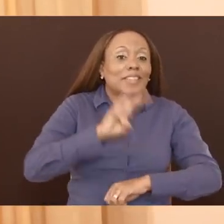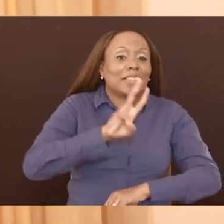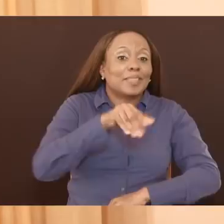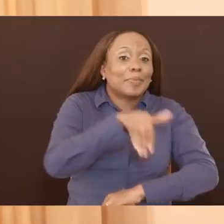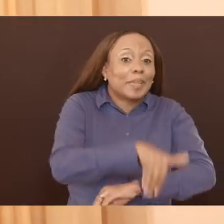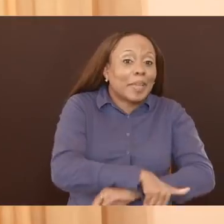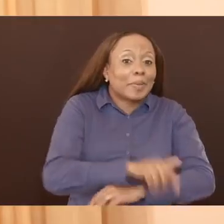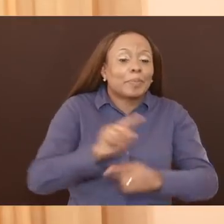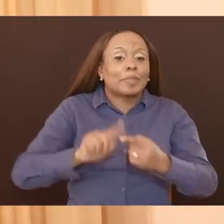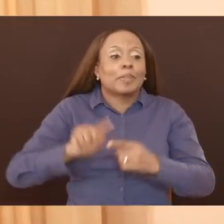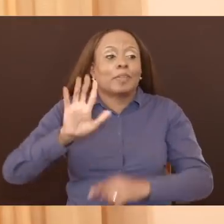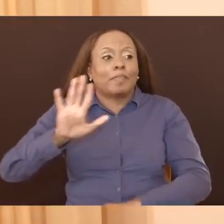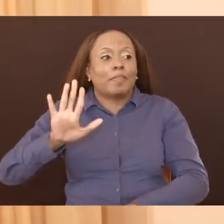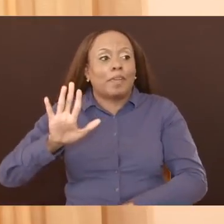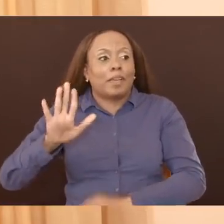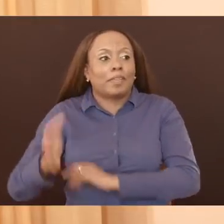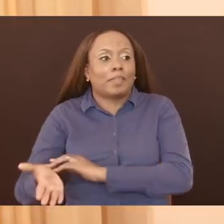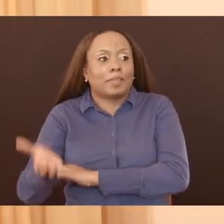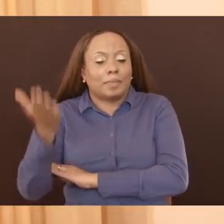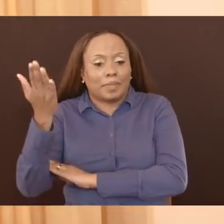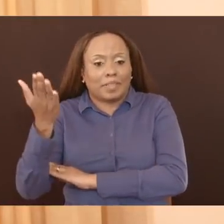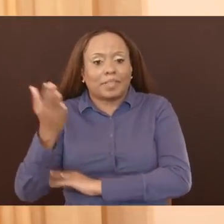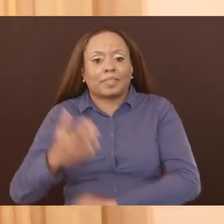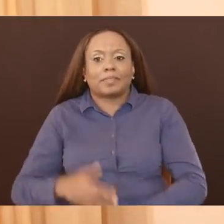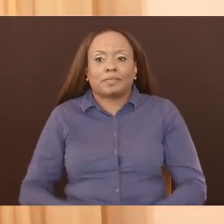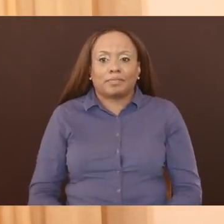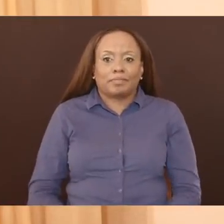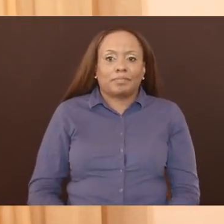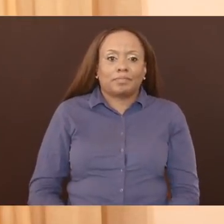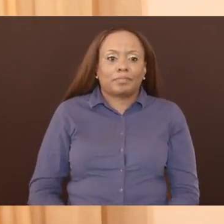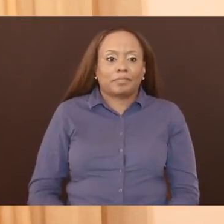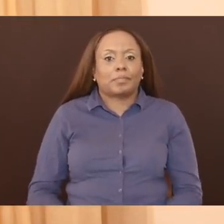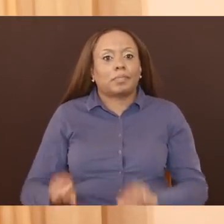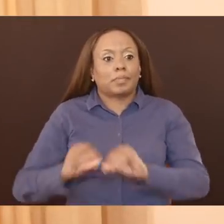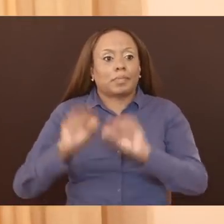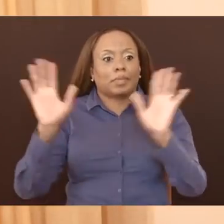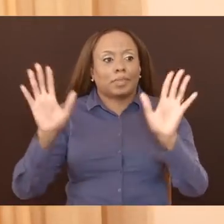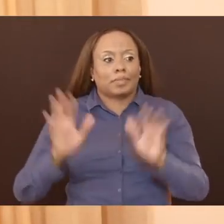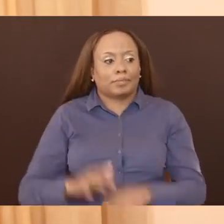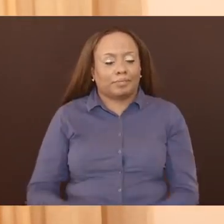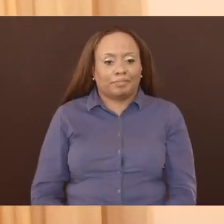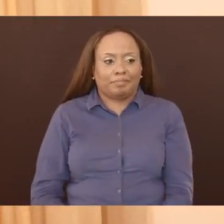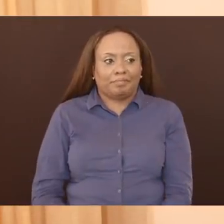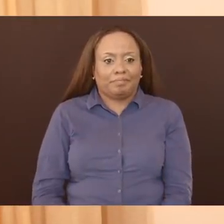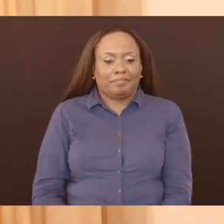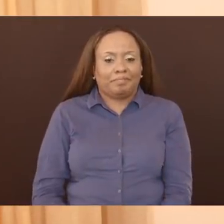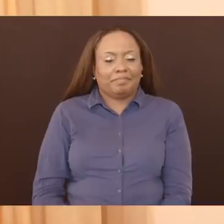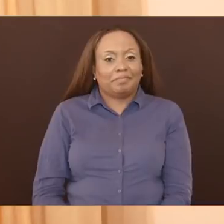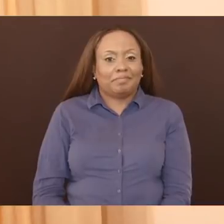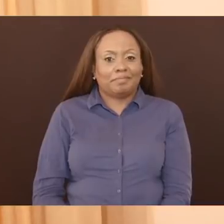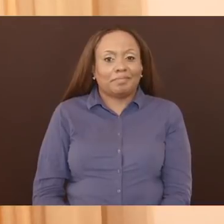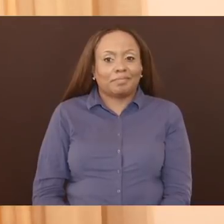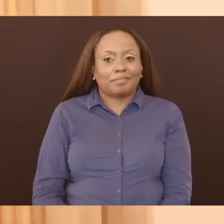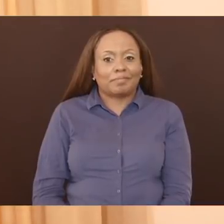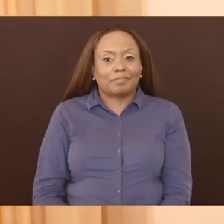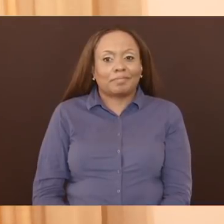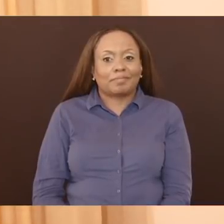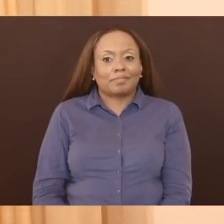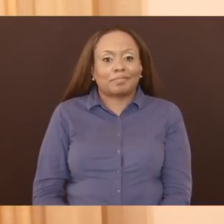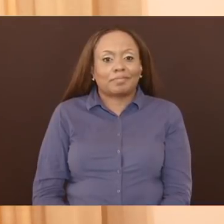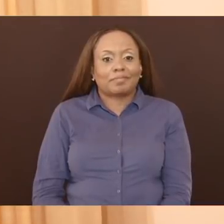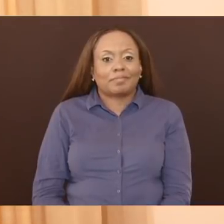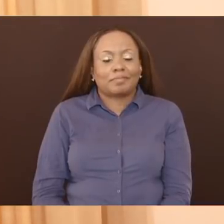to 5 a.m. in the morning. And that makes that absolutely clear for you. At the same time, we are also